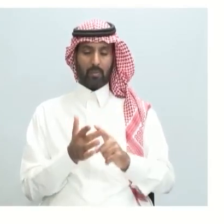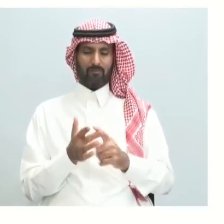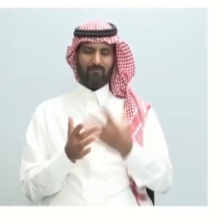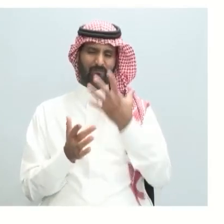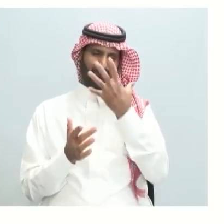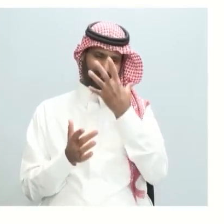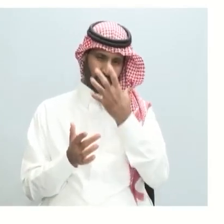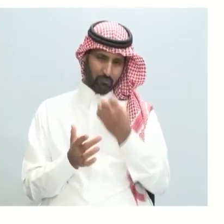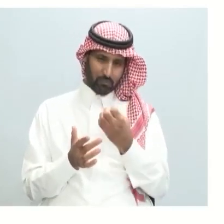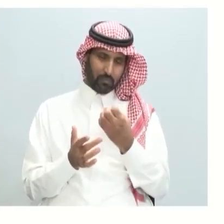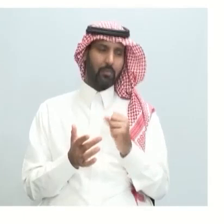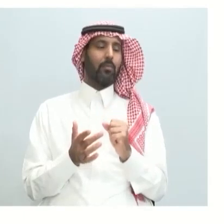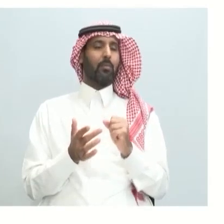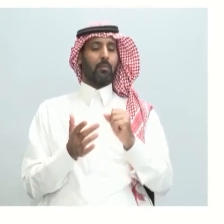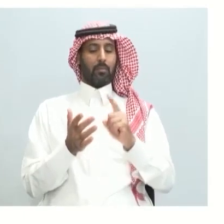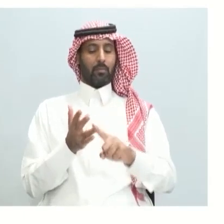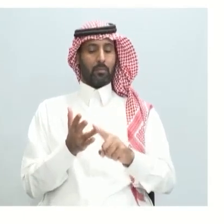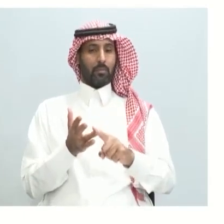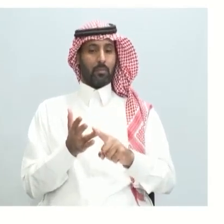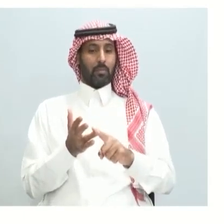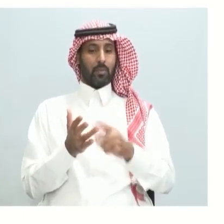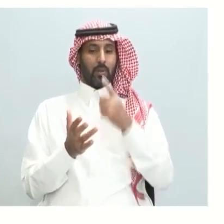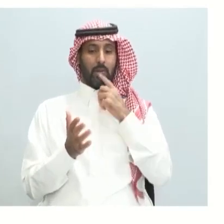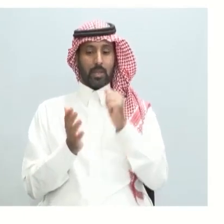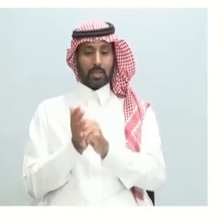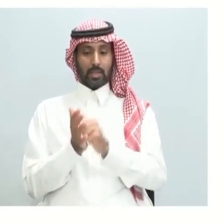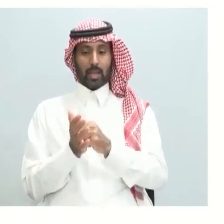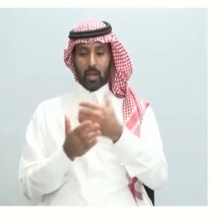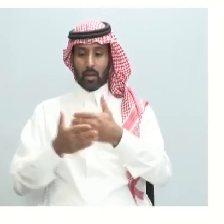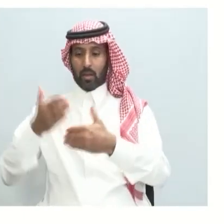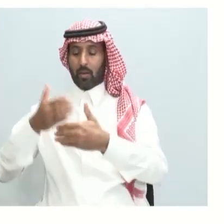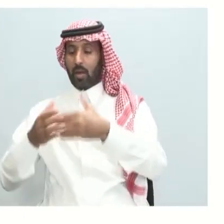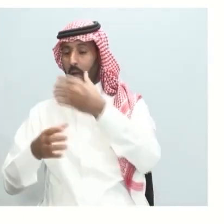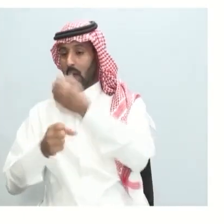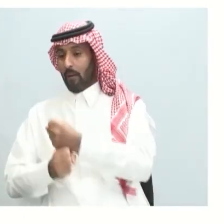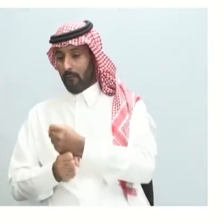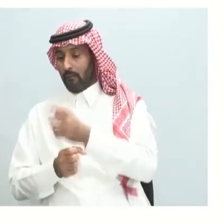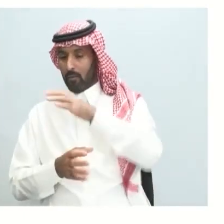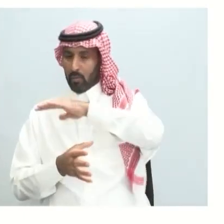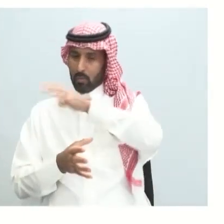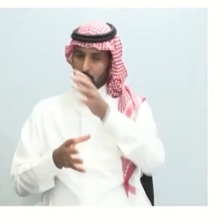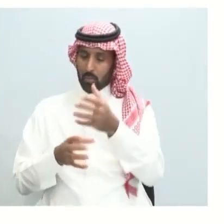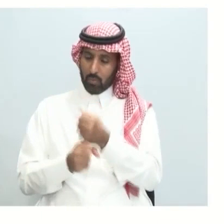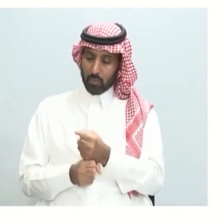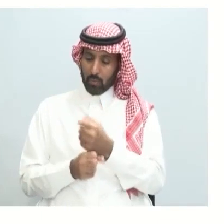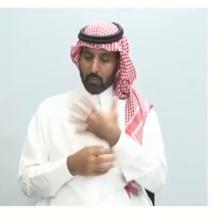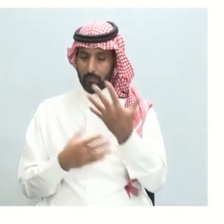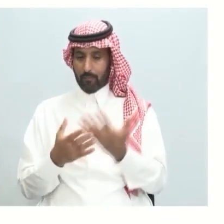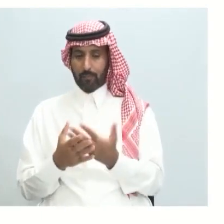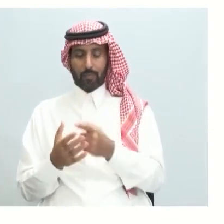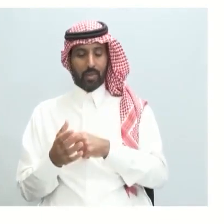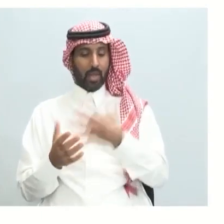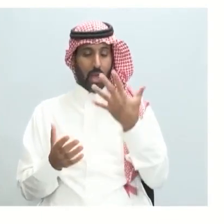three, sadness. Number four, a house or structure that keeps you safe from outside. Number five,